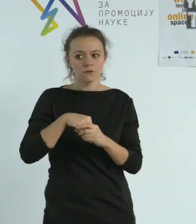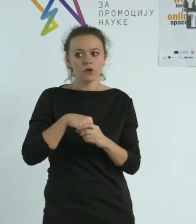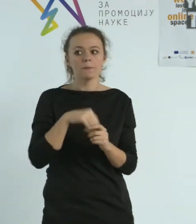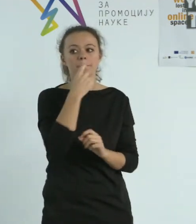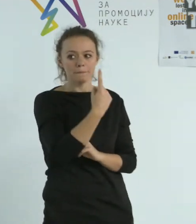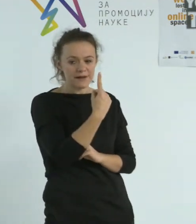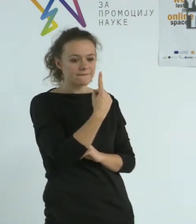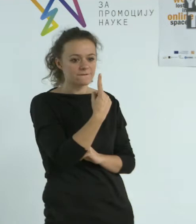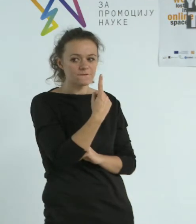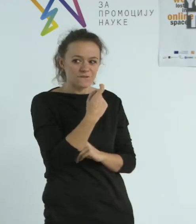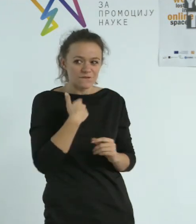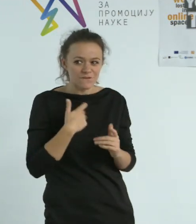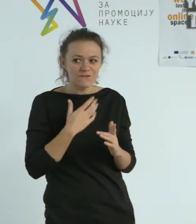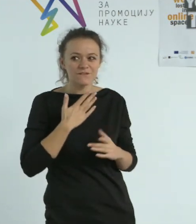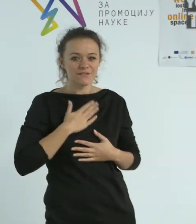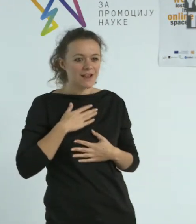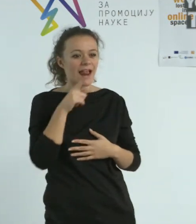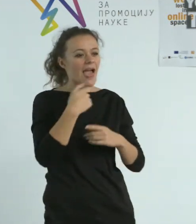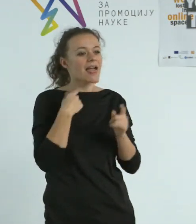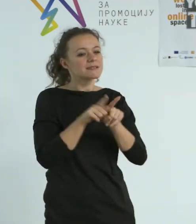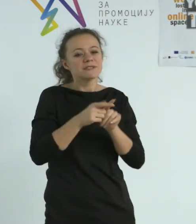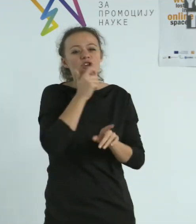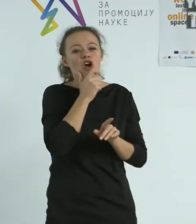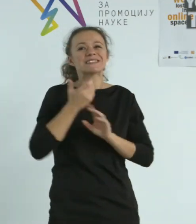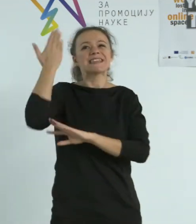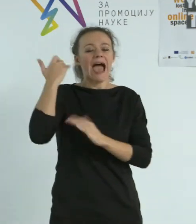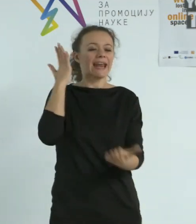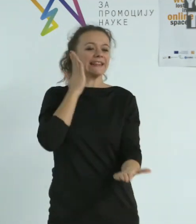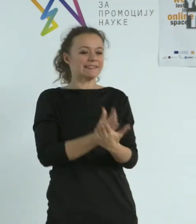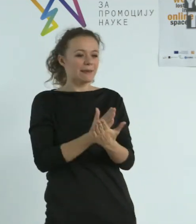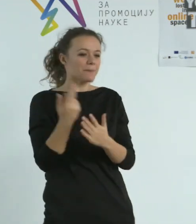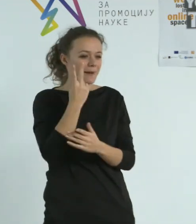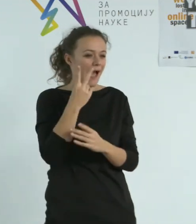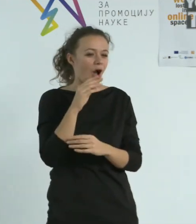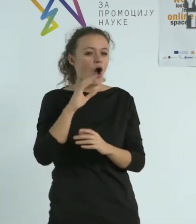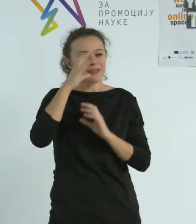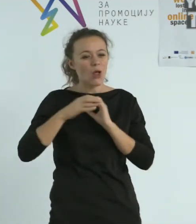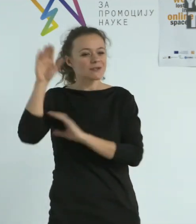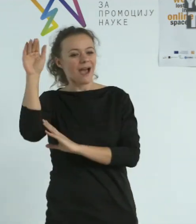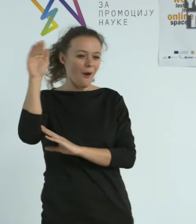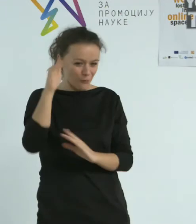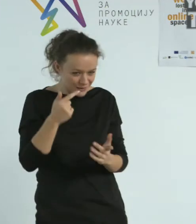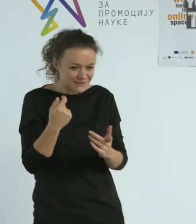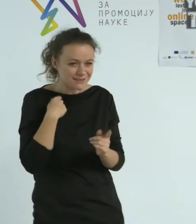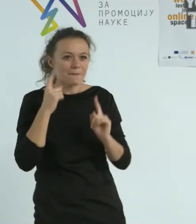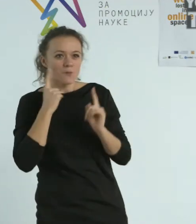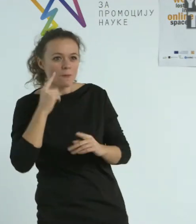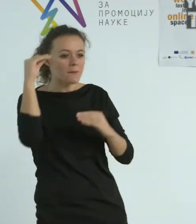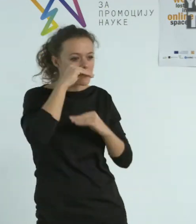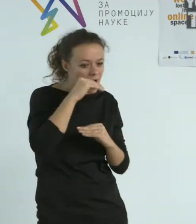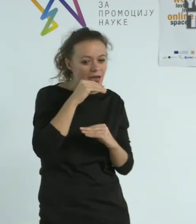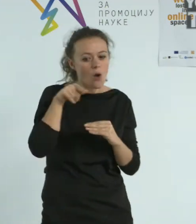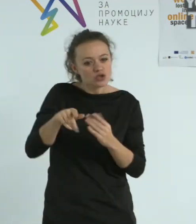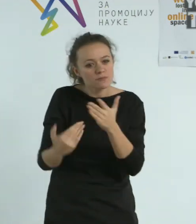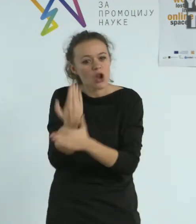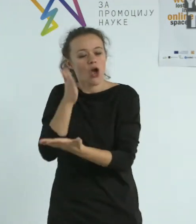first of all, I'm one of the dinosaurs here, and I'm very dedicated to trying to learn new ways